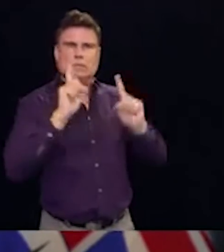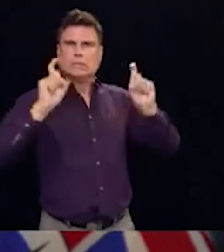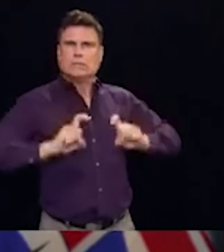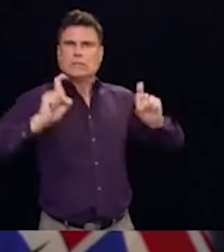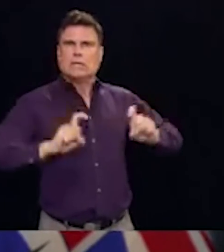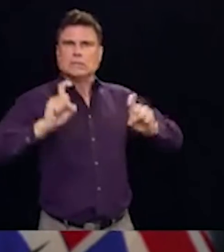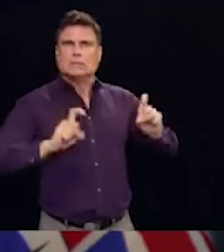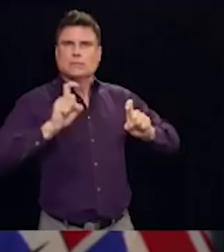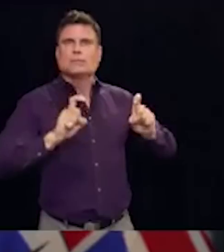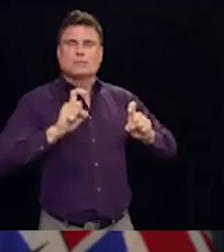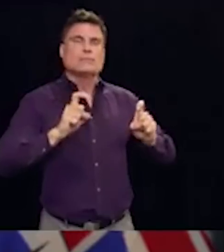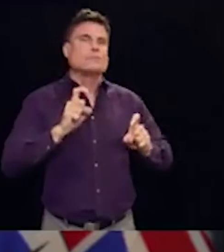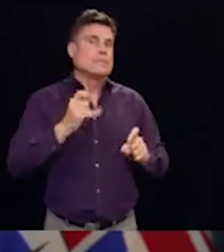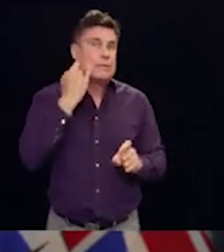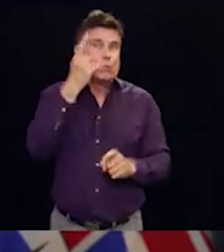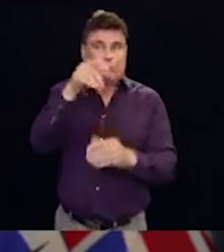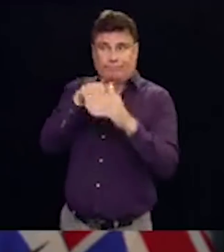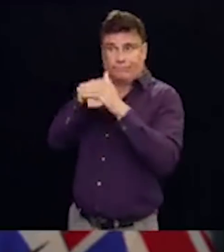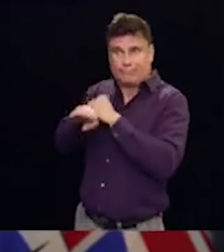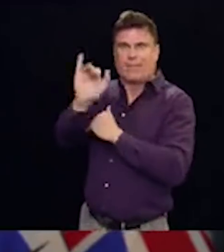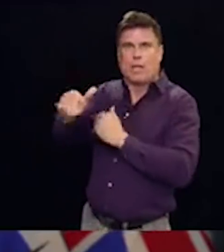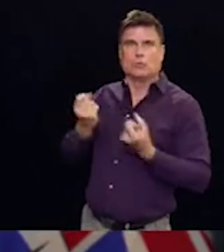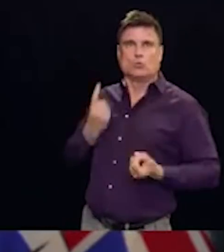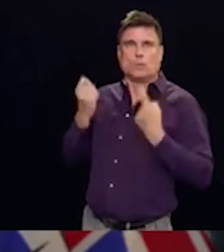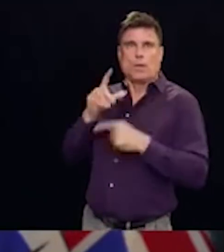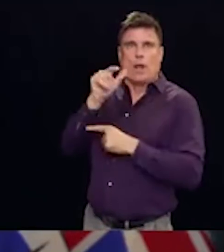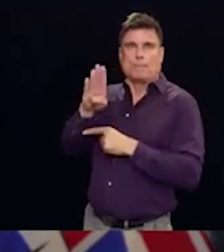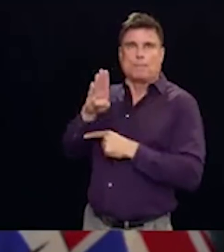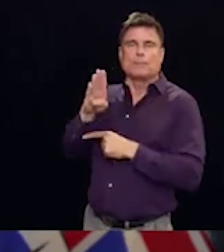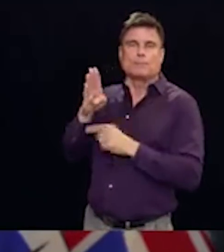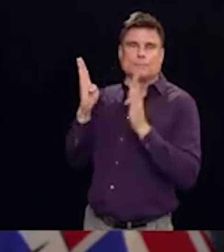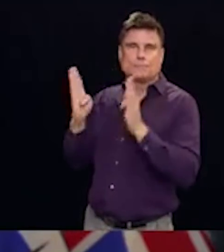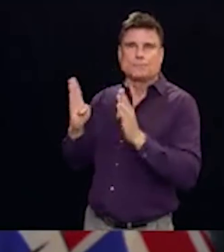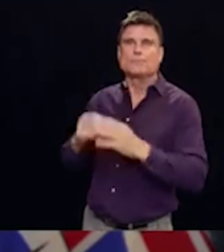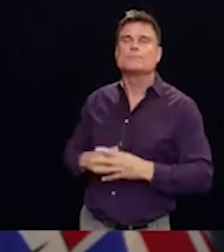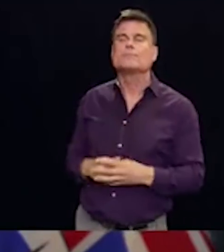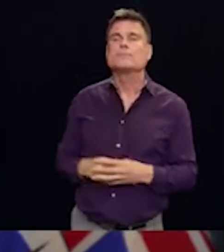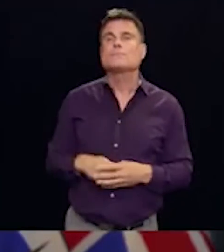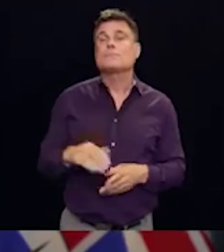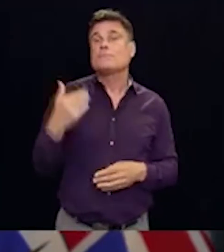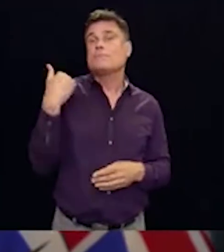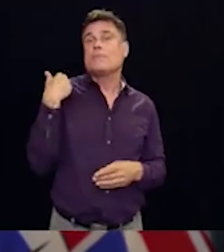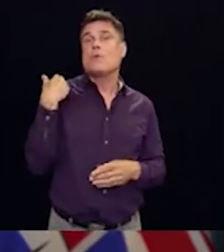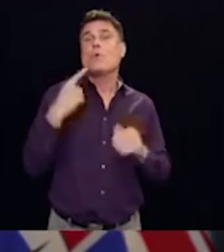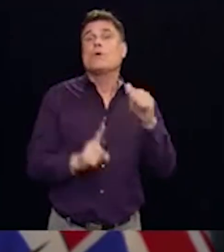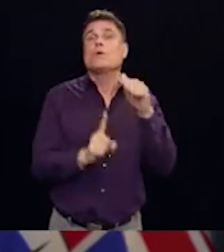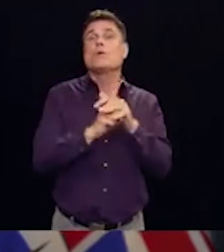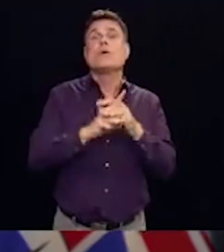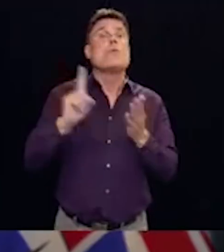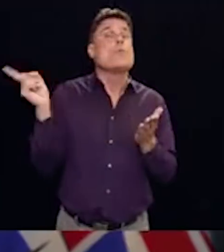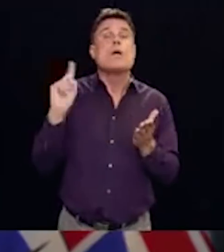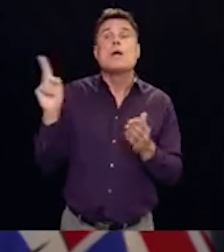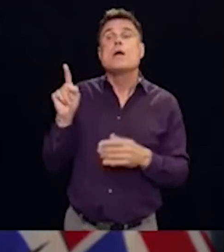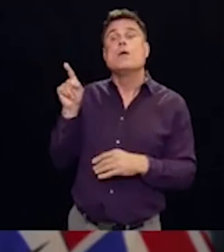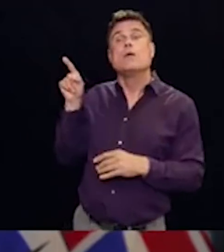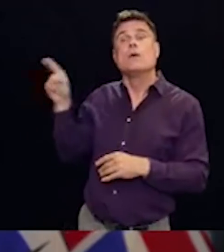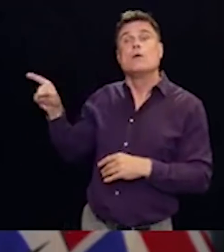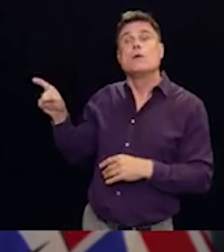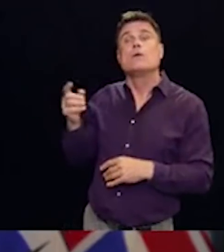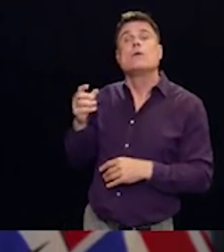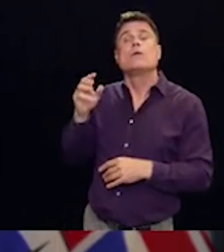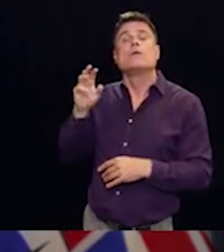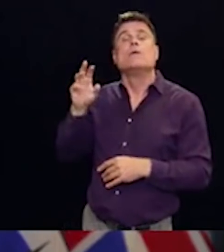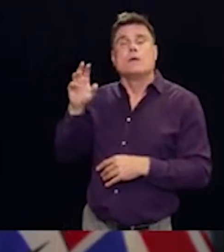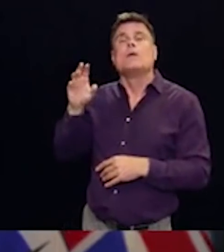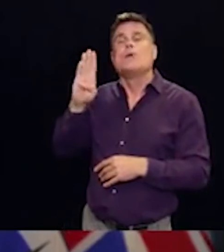The other outbreak that we've had recently, one of the other ones, the Beresford Warming Centre, has now been declared over with no additional